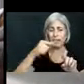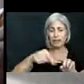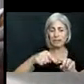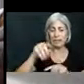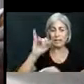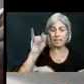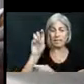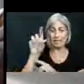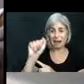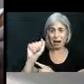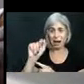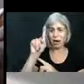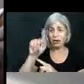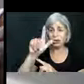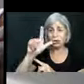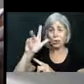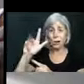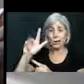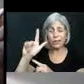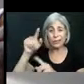India, 123 degrees Fahrenheit.